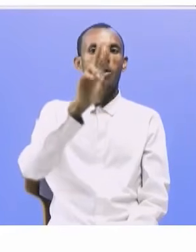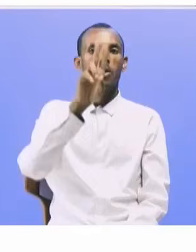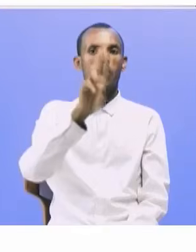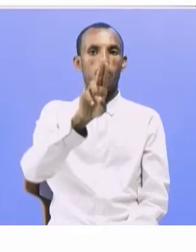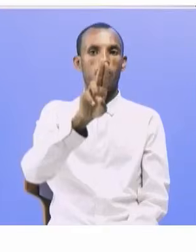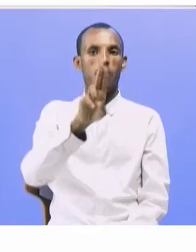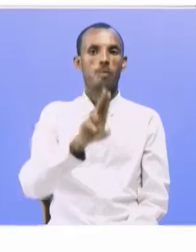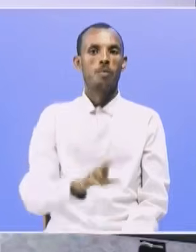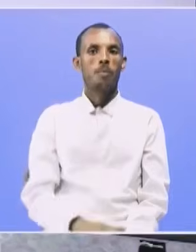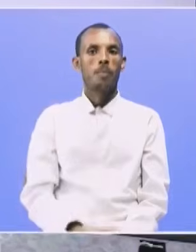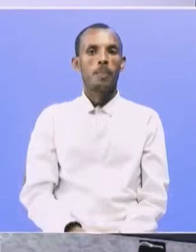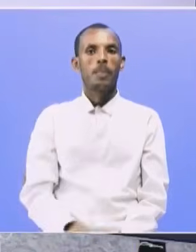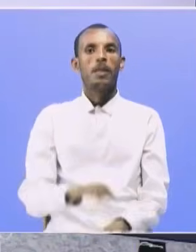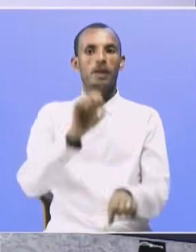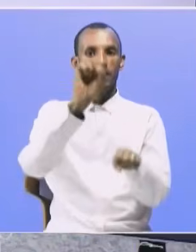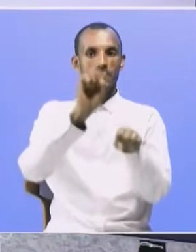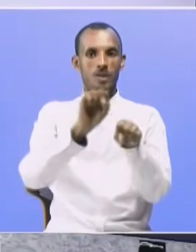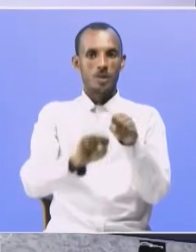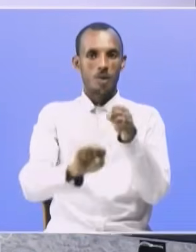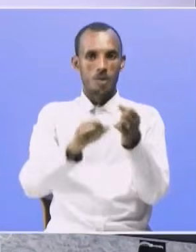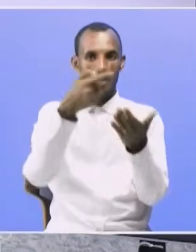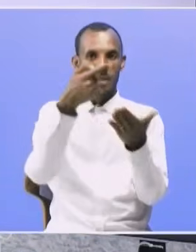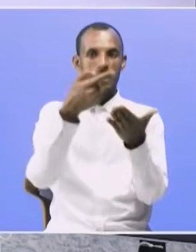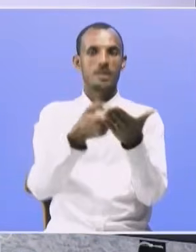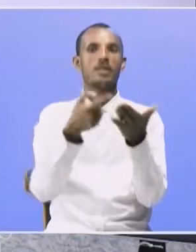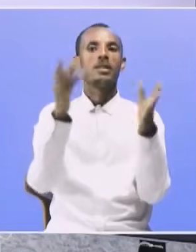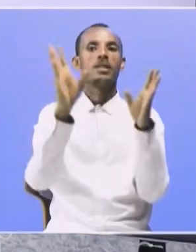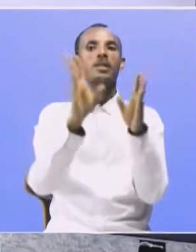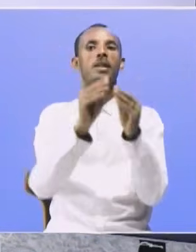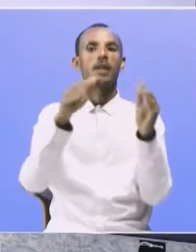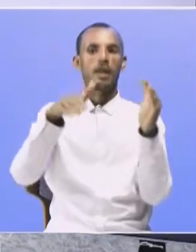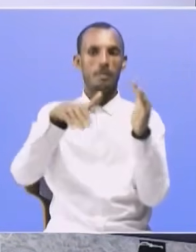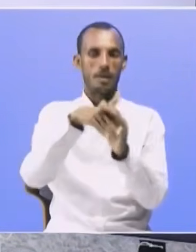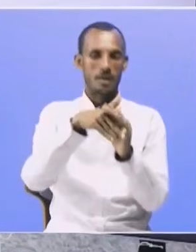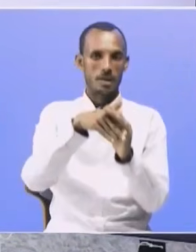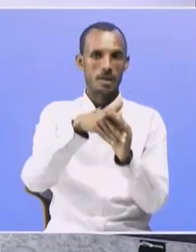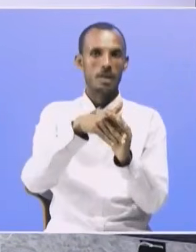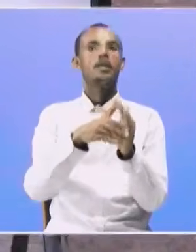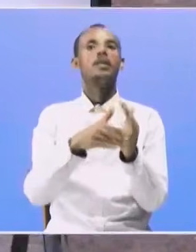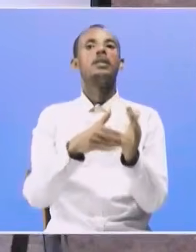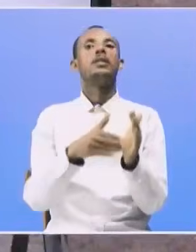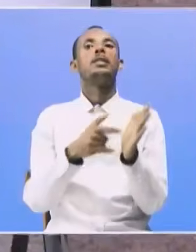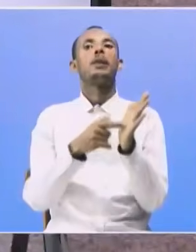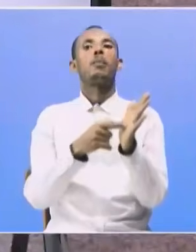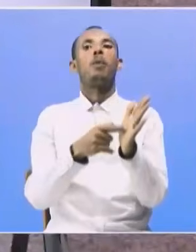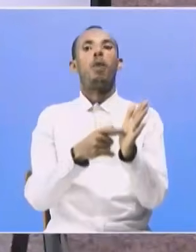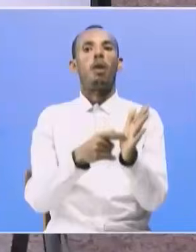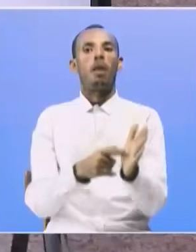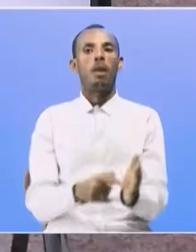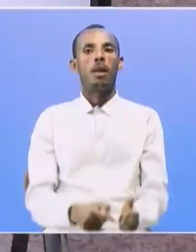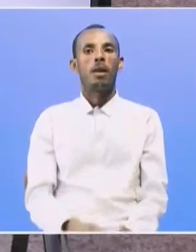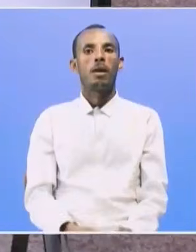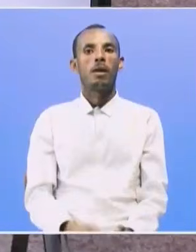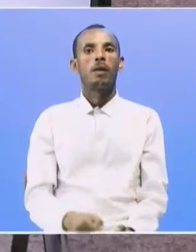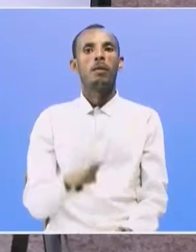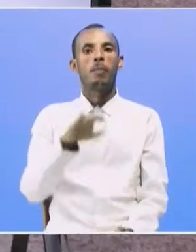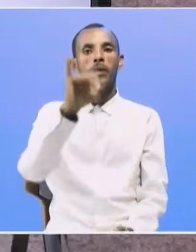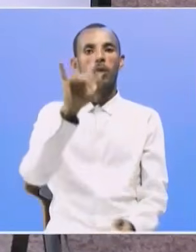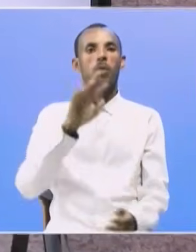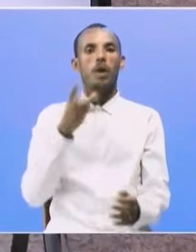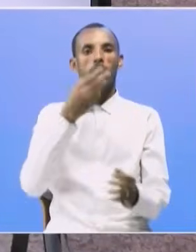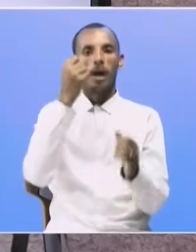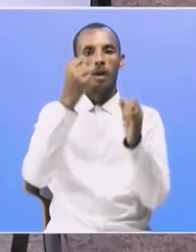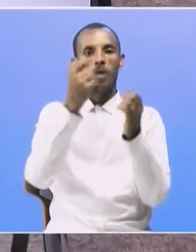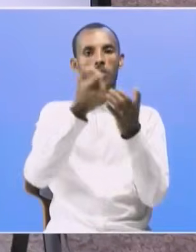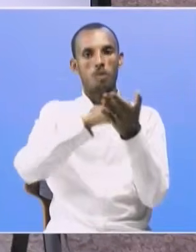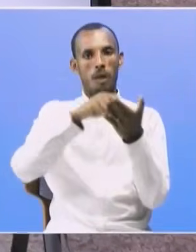and U. So this set is represented symbolically using this one. By the way, you can also